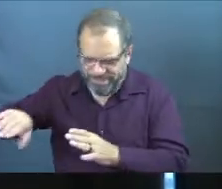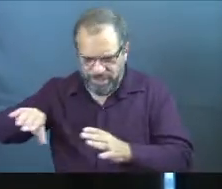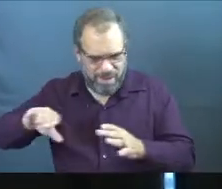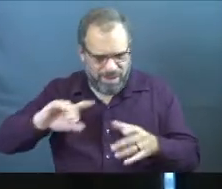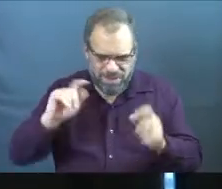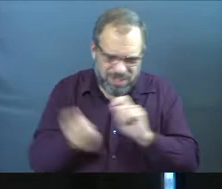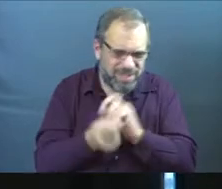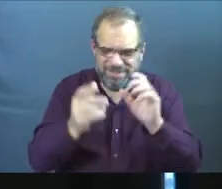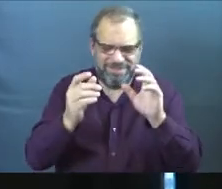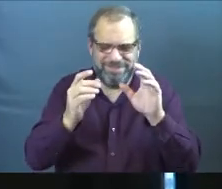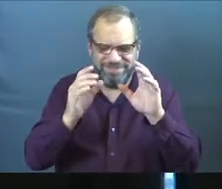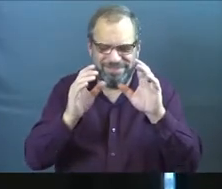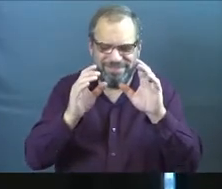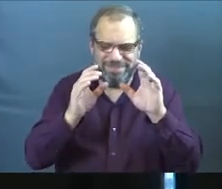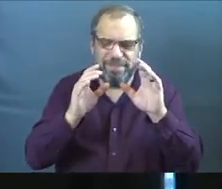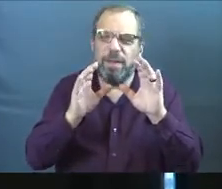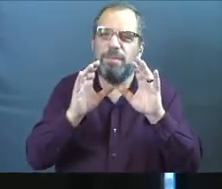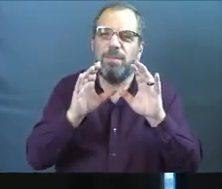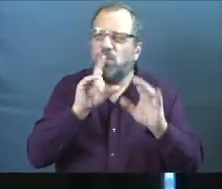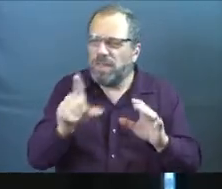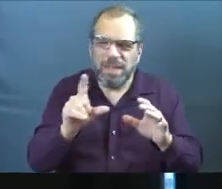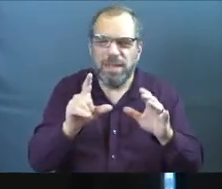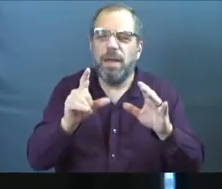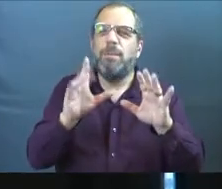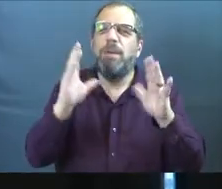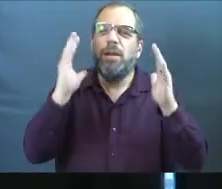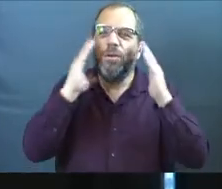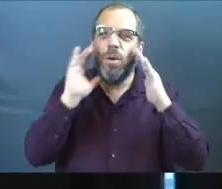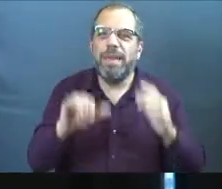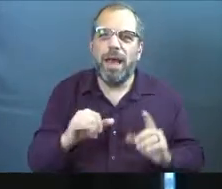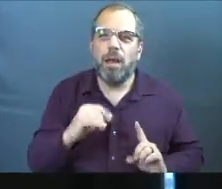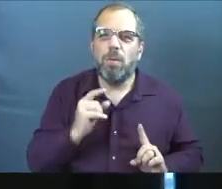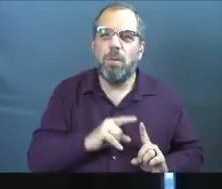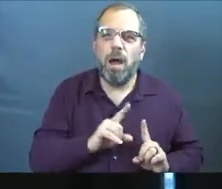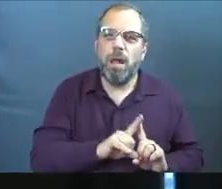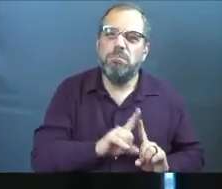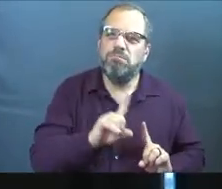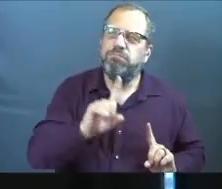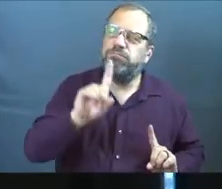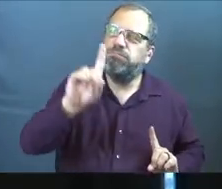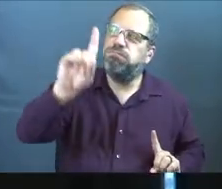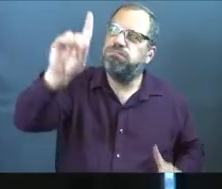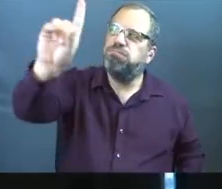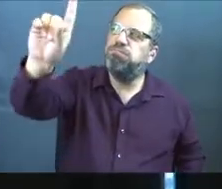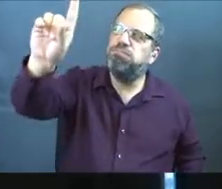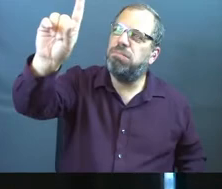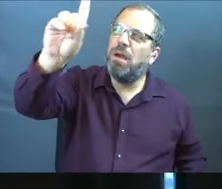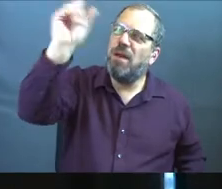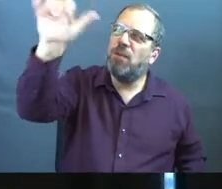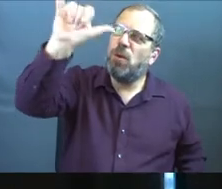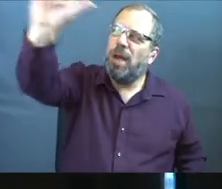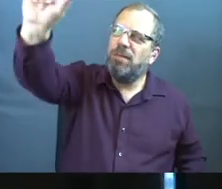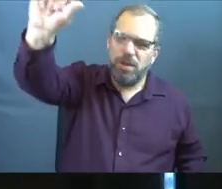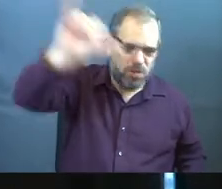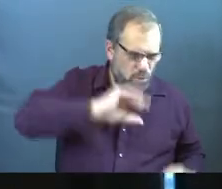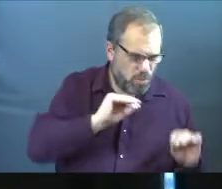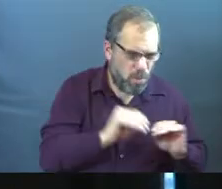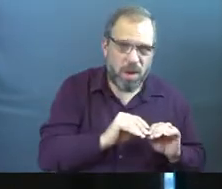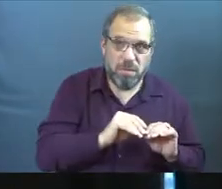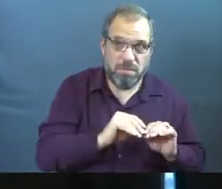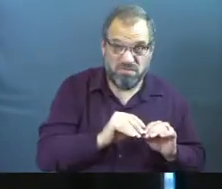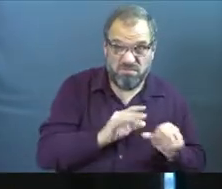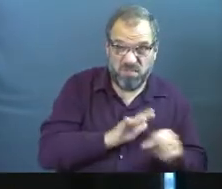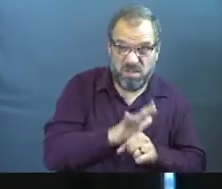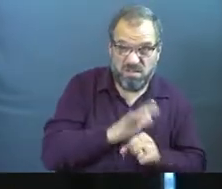twist it into other things. Like we don't really know for sure, but just know, being away from the Lord forever, that should be enough,